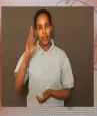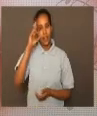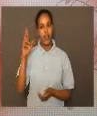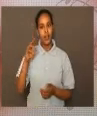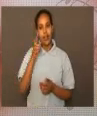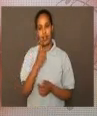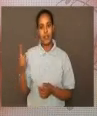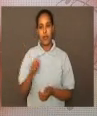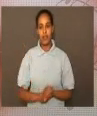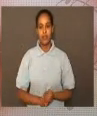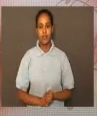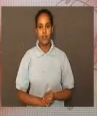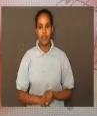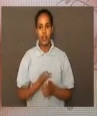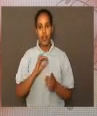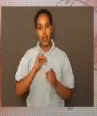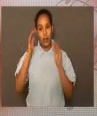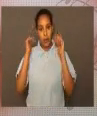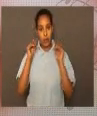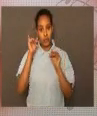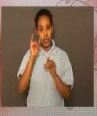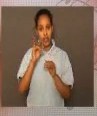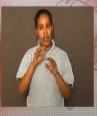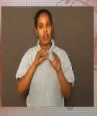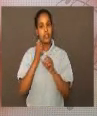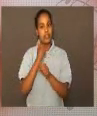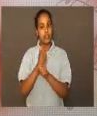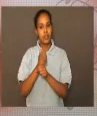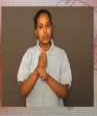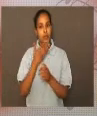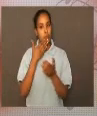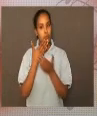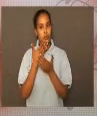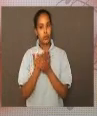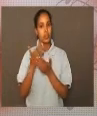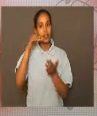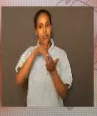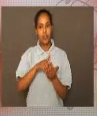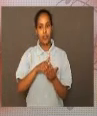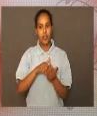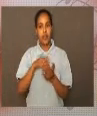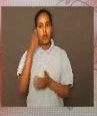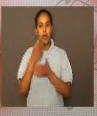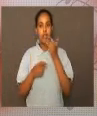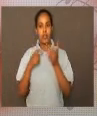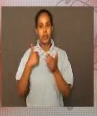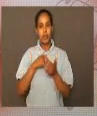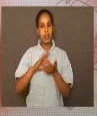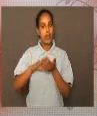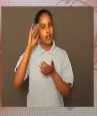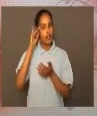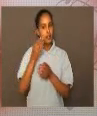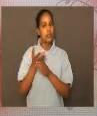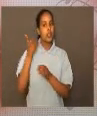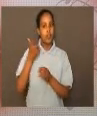Hello, everyone. I hope that activity was a good review of what we have learned